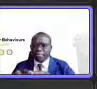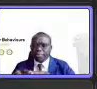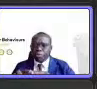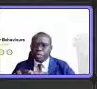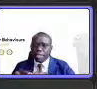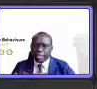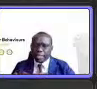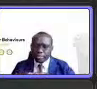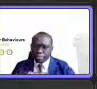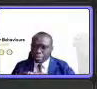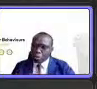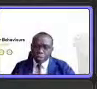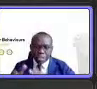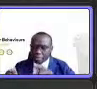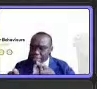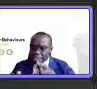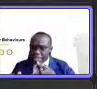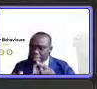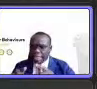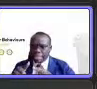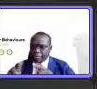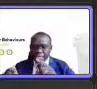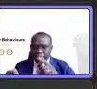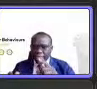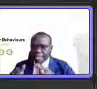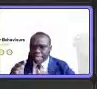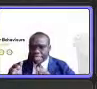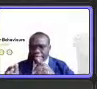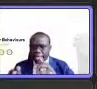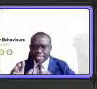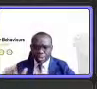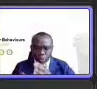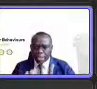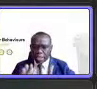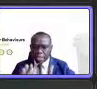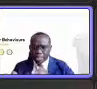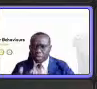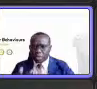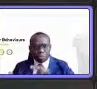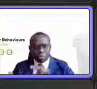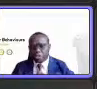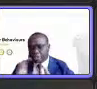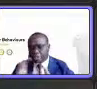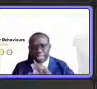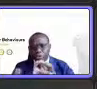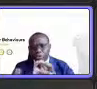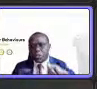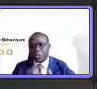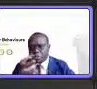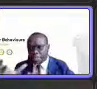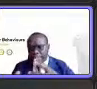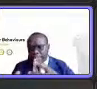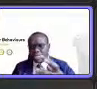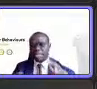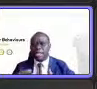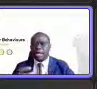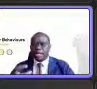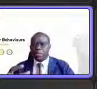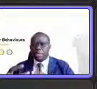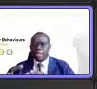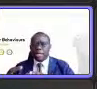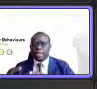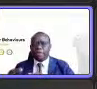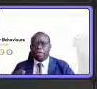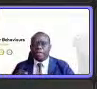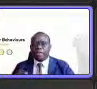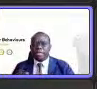dominate up more than close 70, 78, 80, 82, depending on these figures have always oscillated